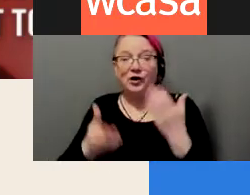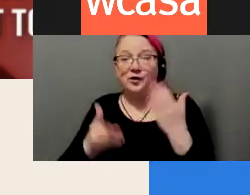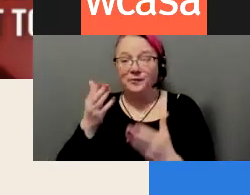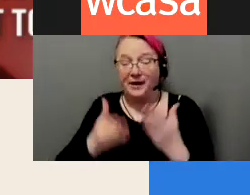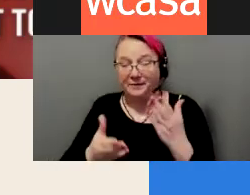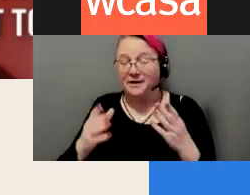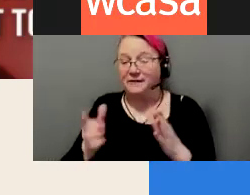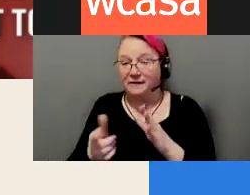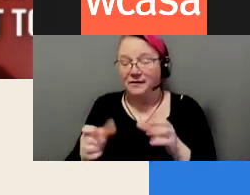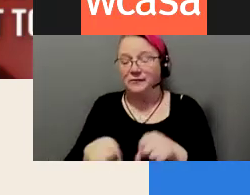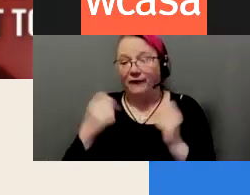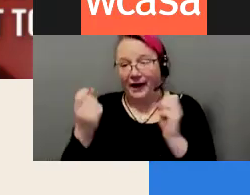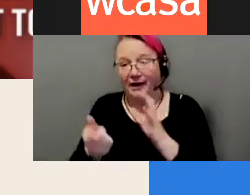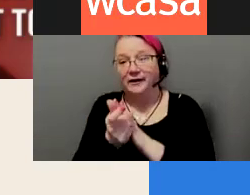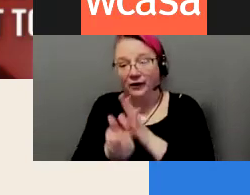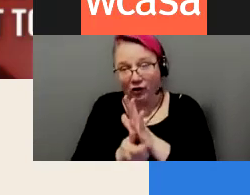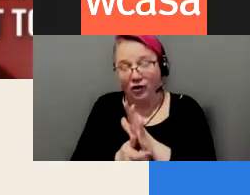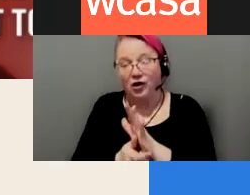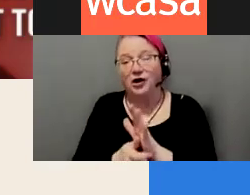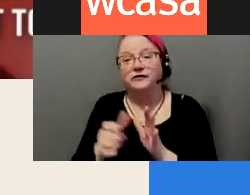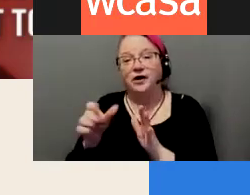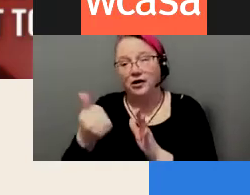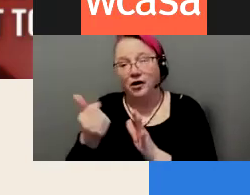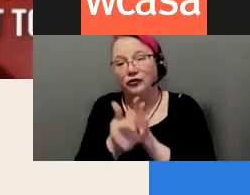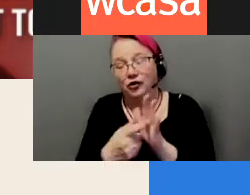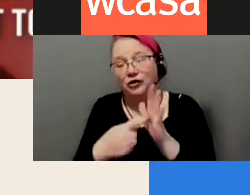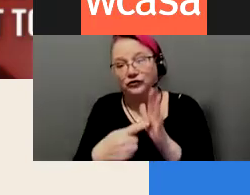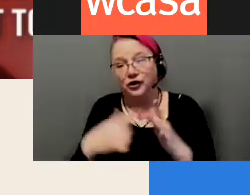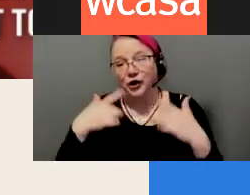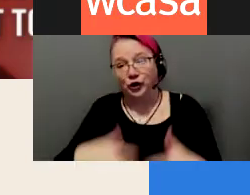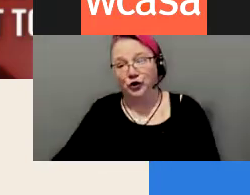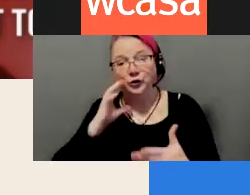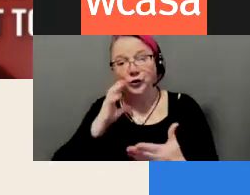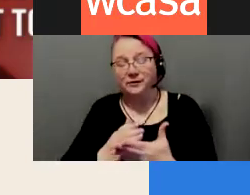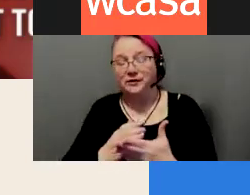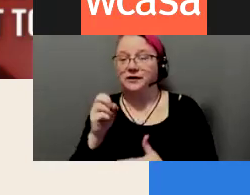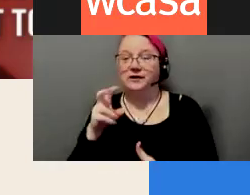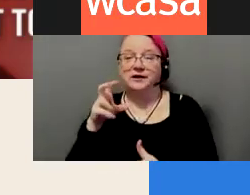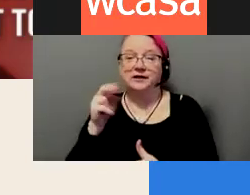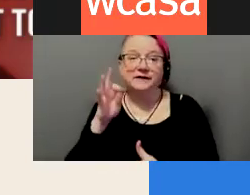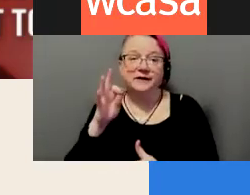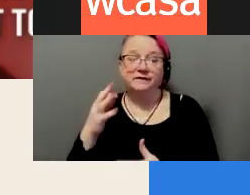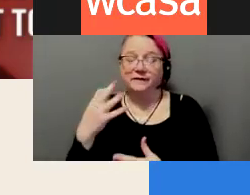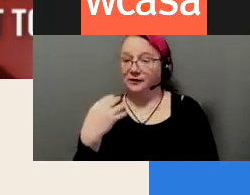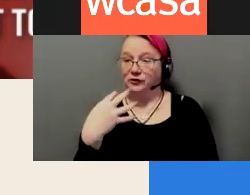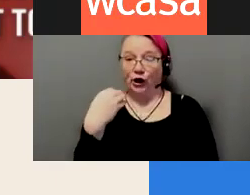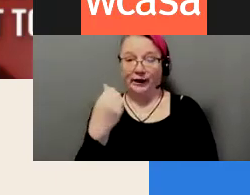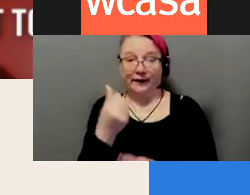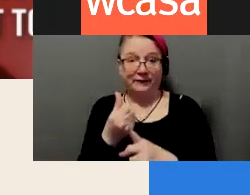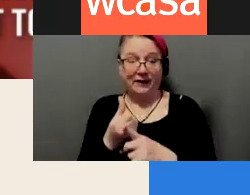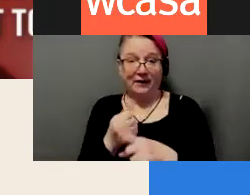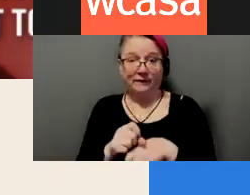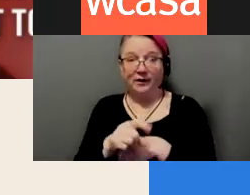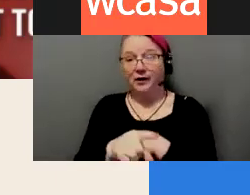laws or other laws related to sharing nude images, even if the image was one that they took of themselves.